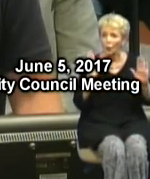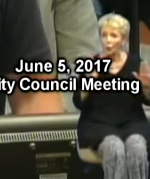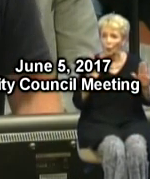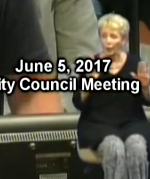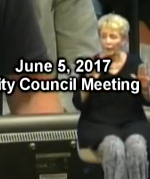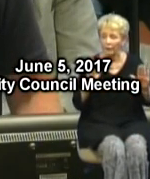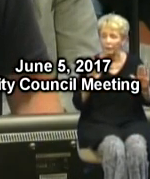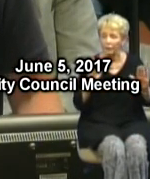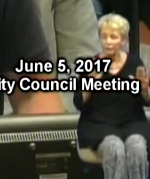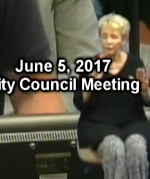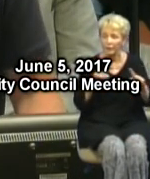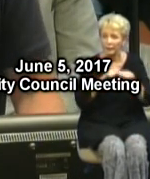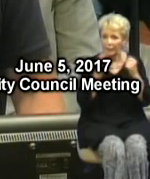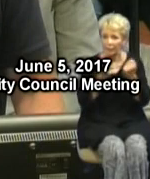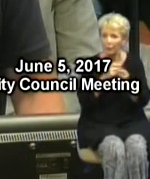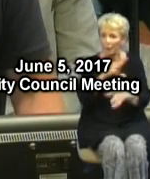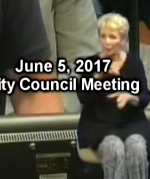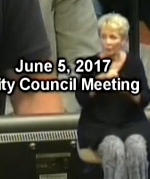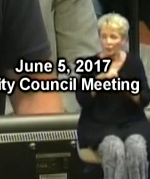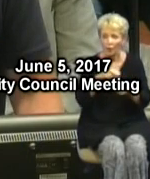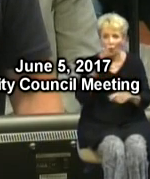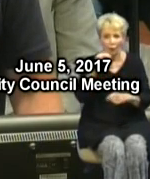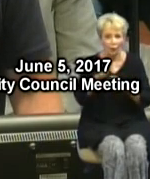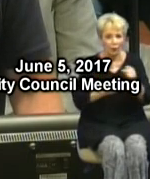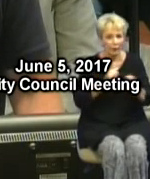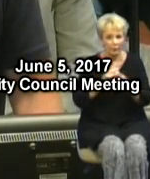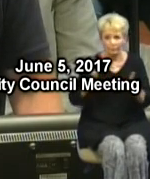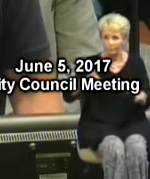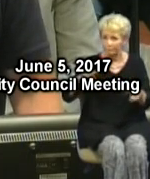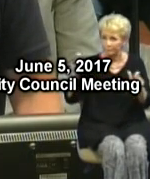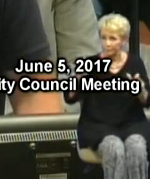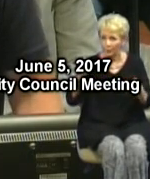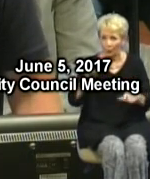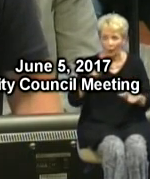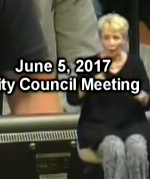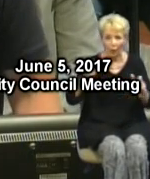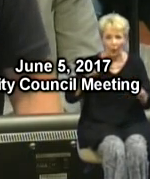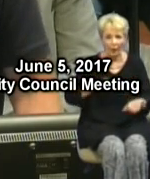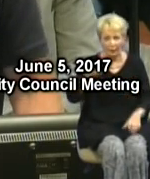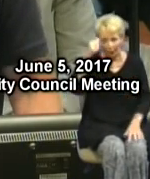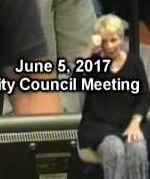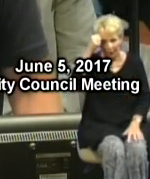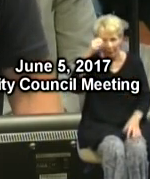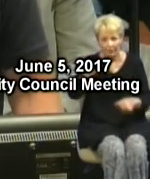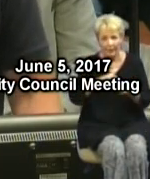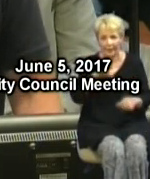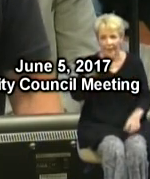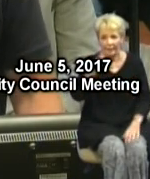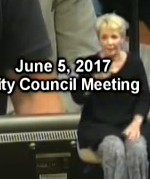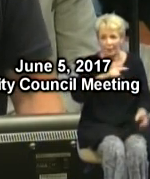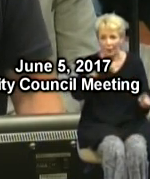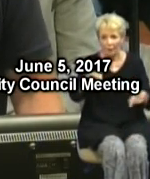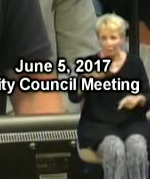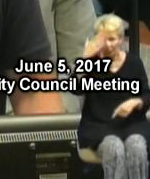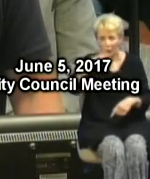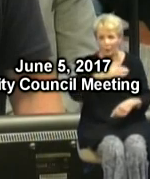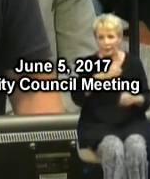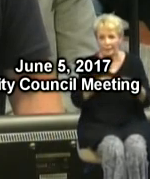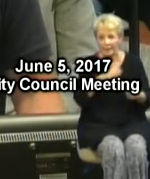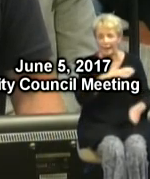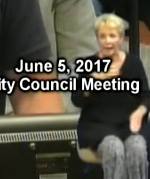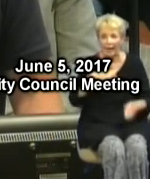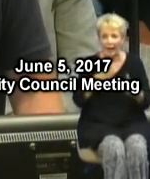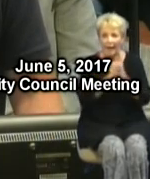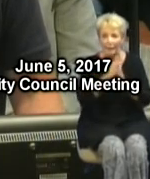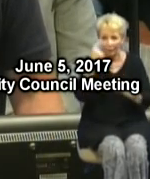to be a part of. And whereas 30 years ago, where does it go? I can remember in the 70s coming before city council asking